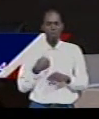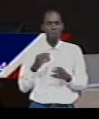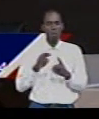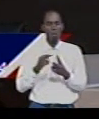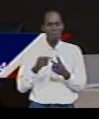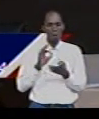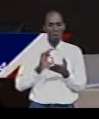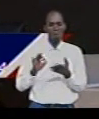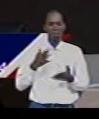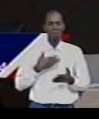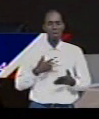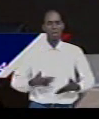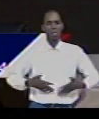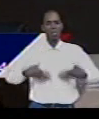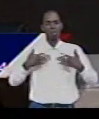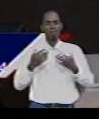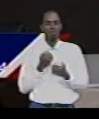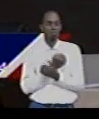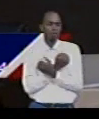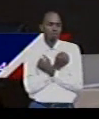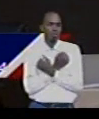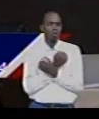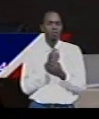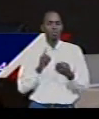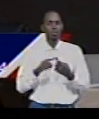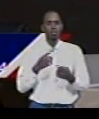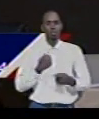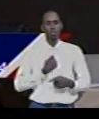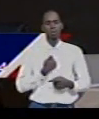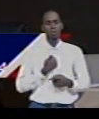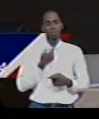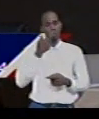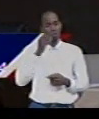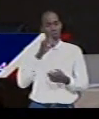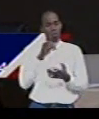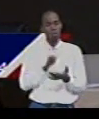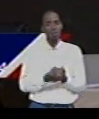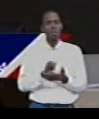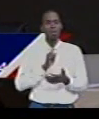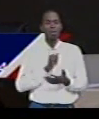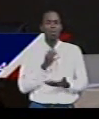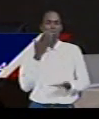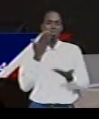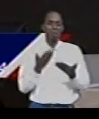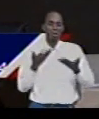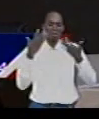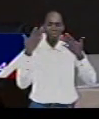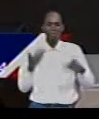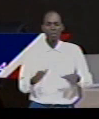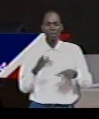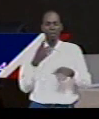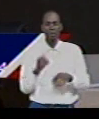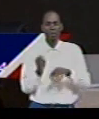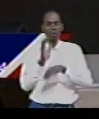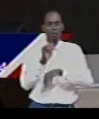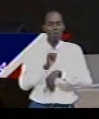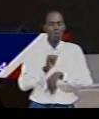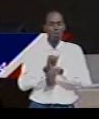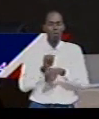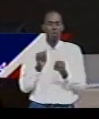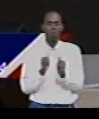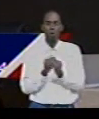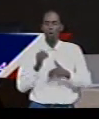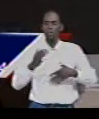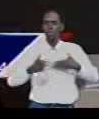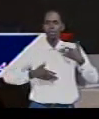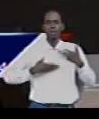I my life dear unto myself, so that I might finish the course with joy.